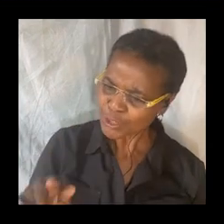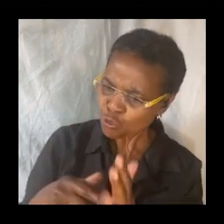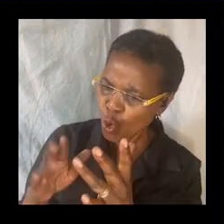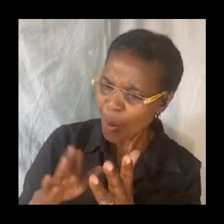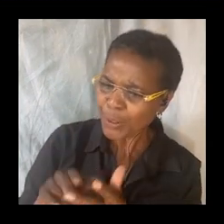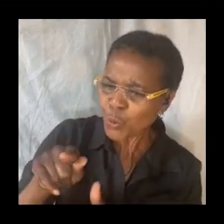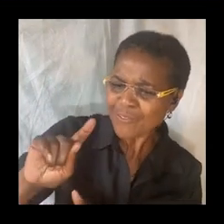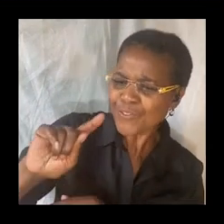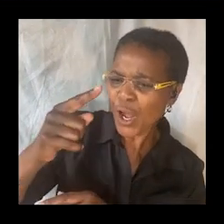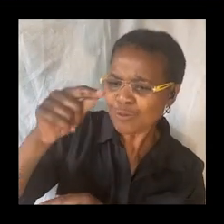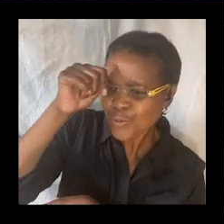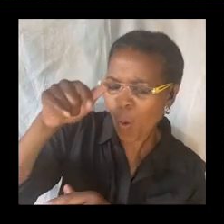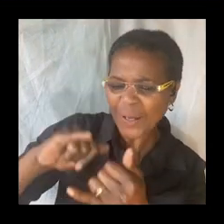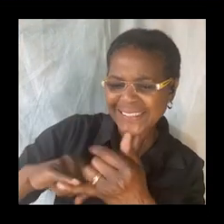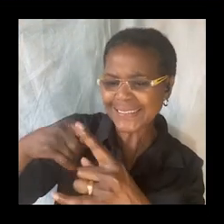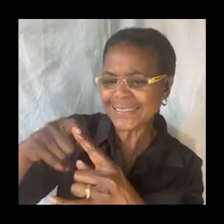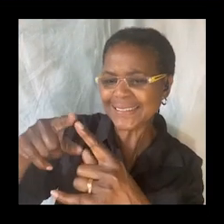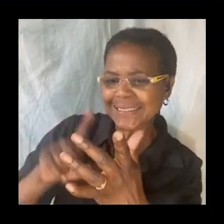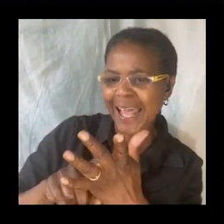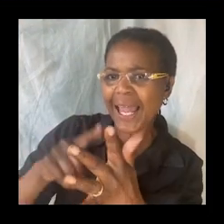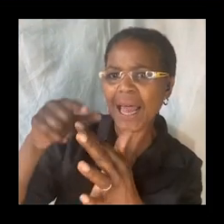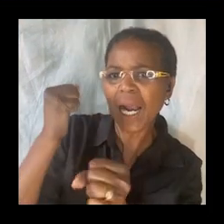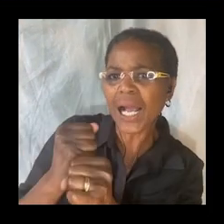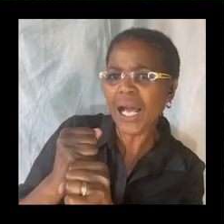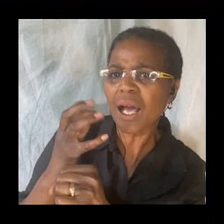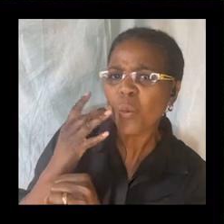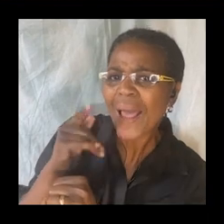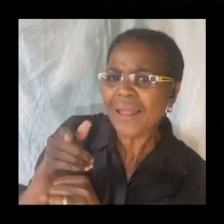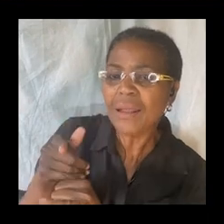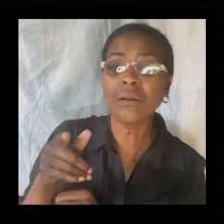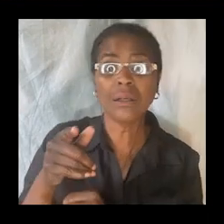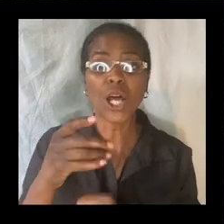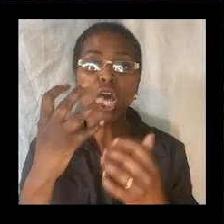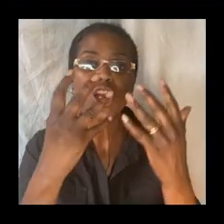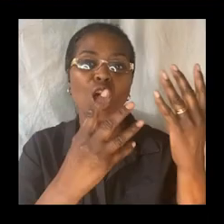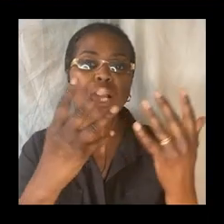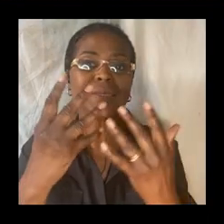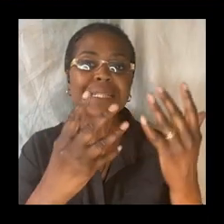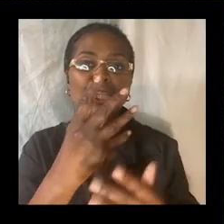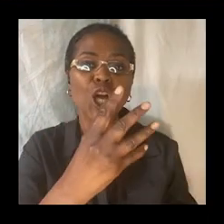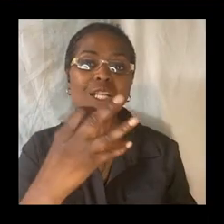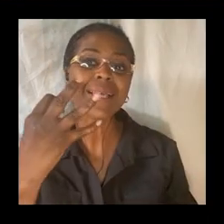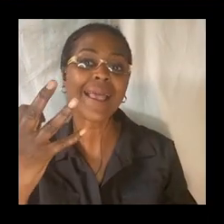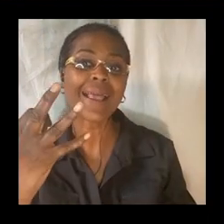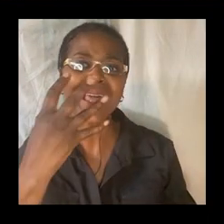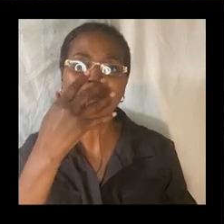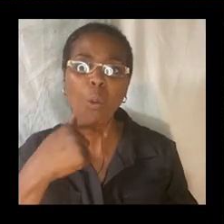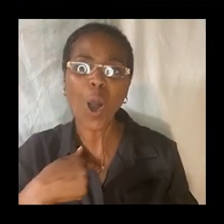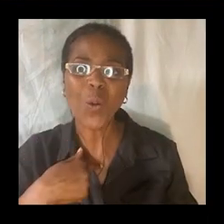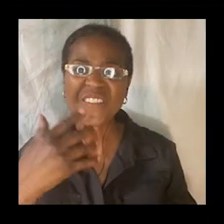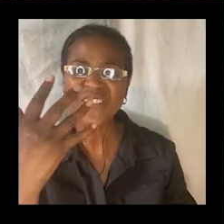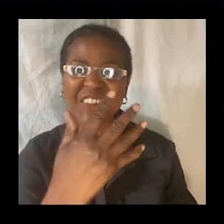Skellig? In 1998, I read it when I would have been 15.